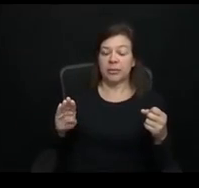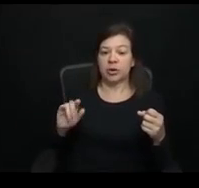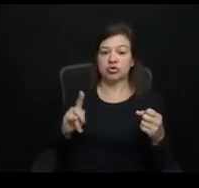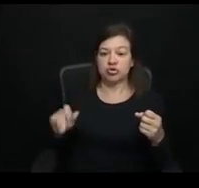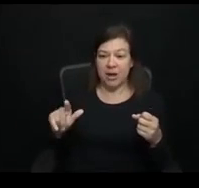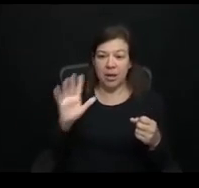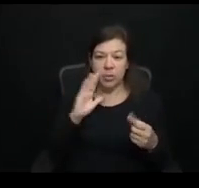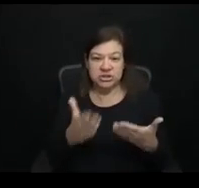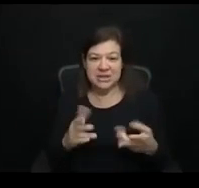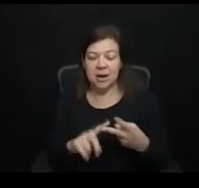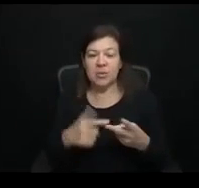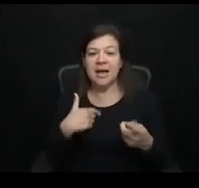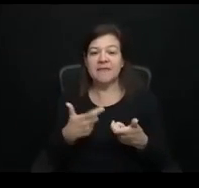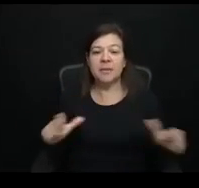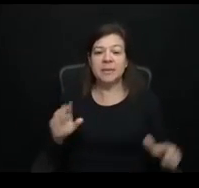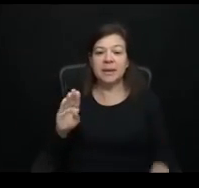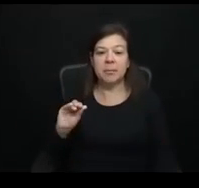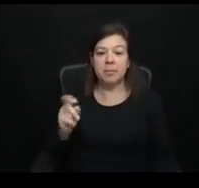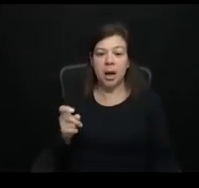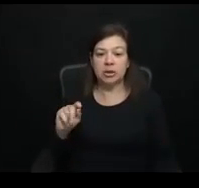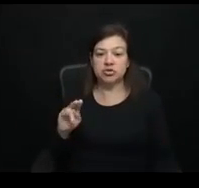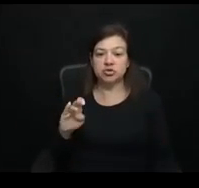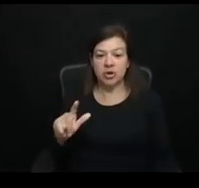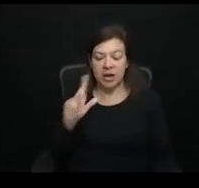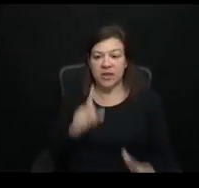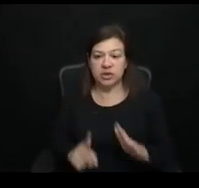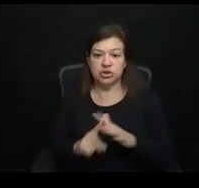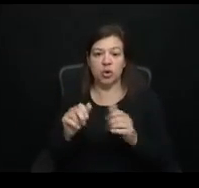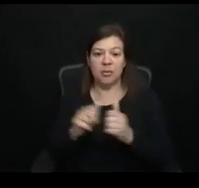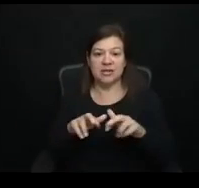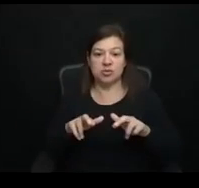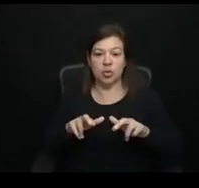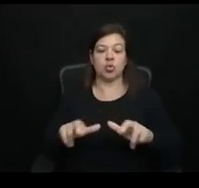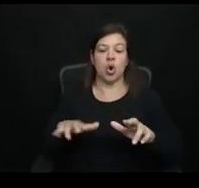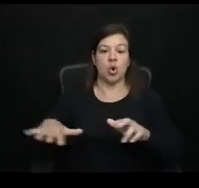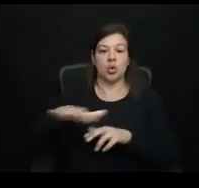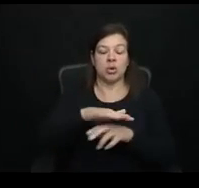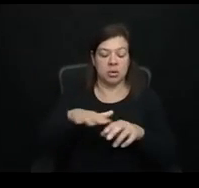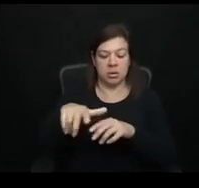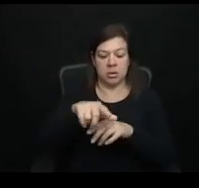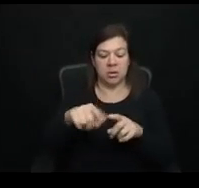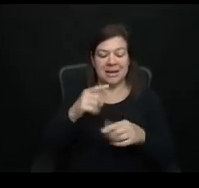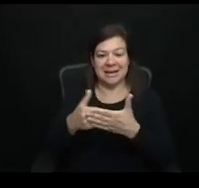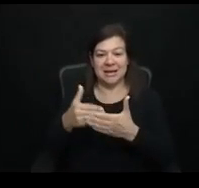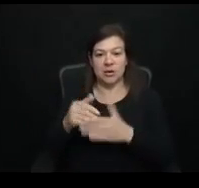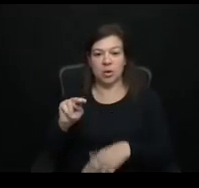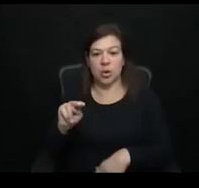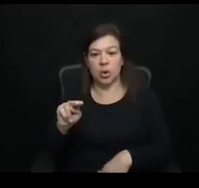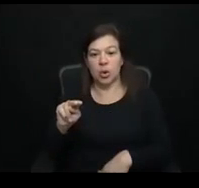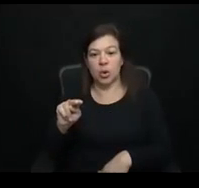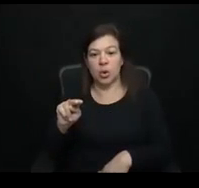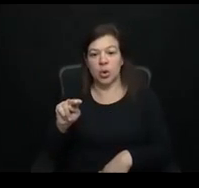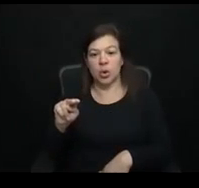think probably shows up on some of our maps that was road systems way out at the headwaters of both No Name